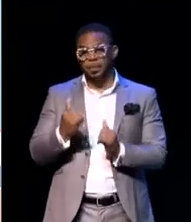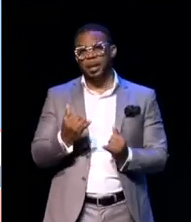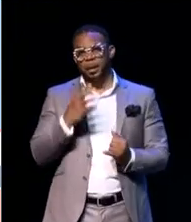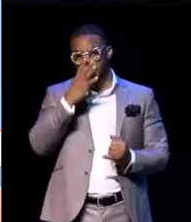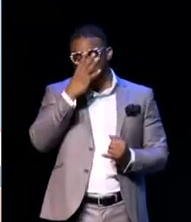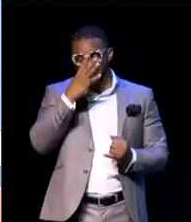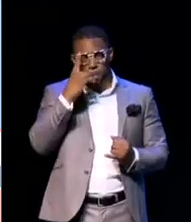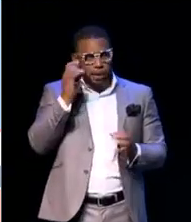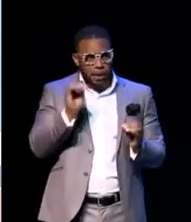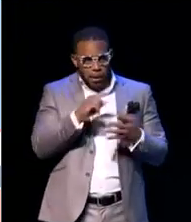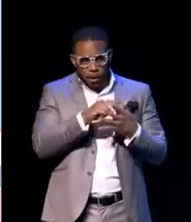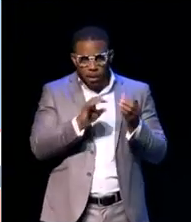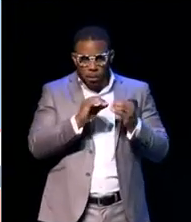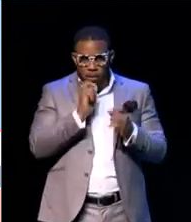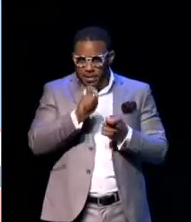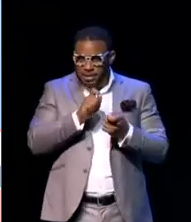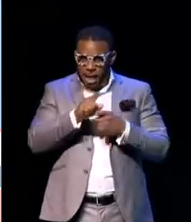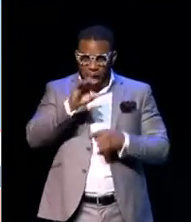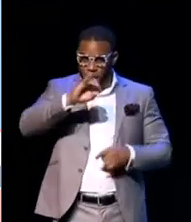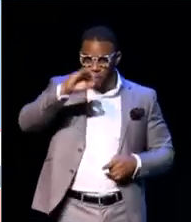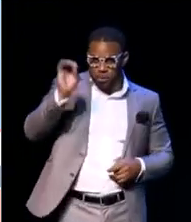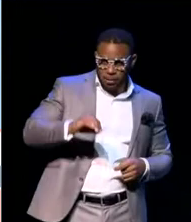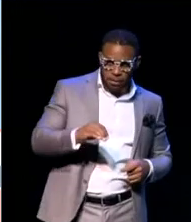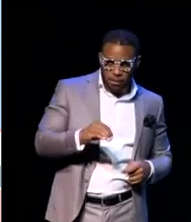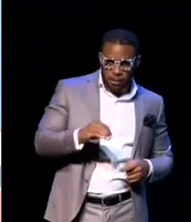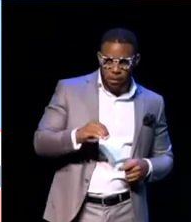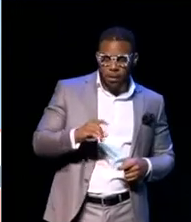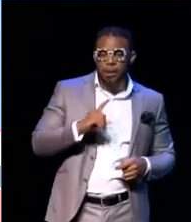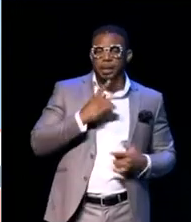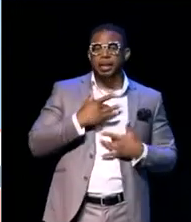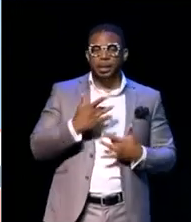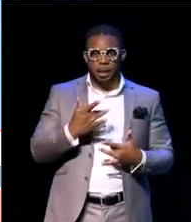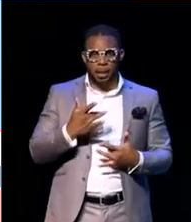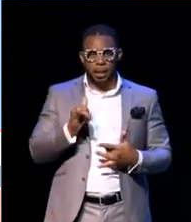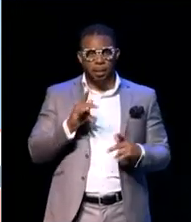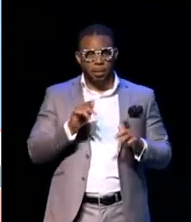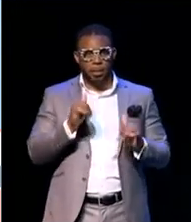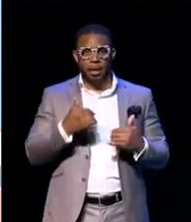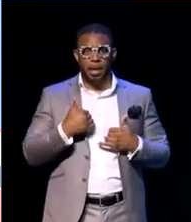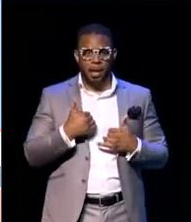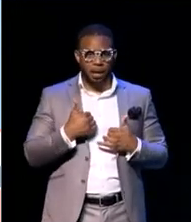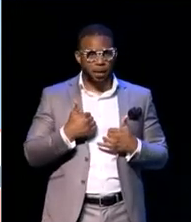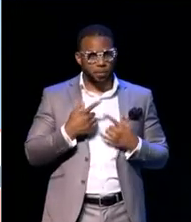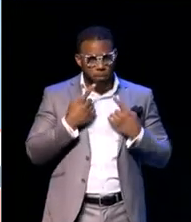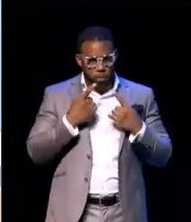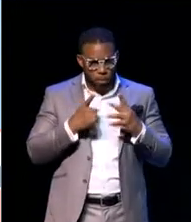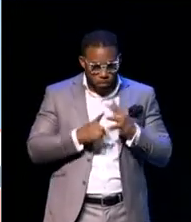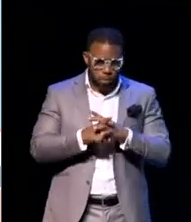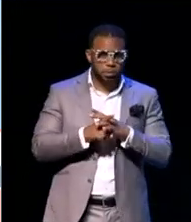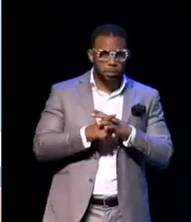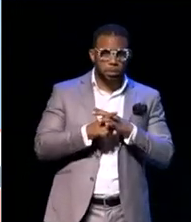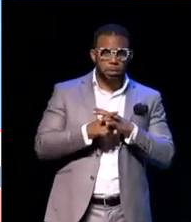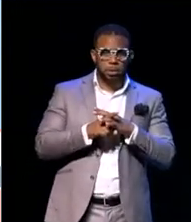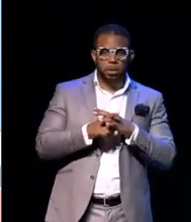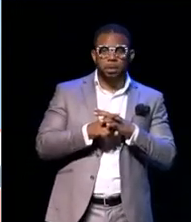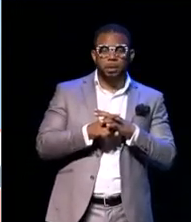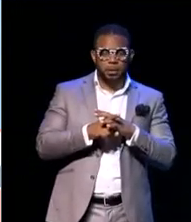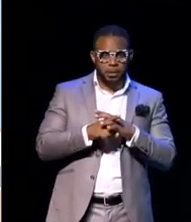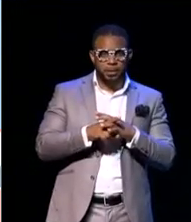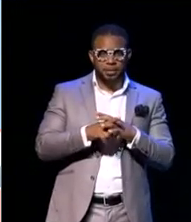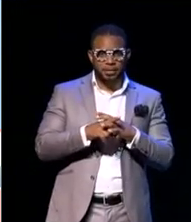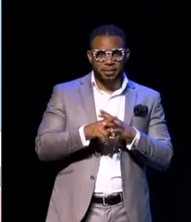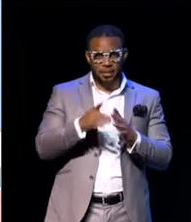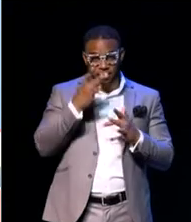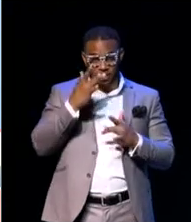Now, because none of those numbers are exactly 100%, it is likely that people can have a breakthrough infection. The rates of breakthrough infections